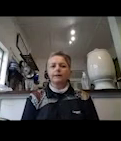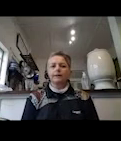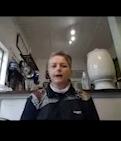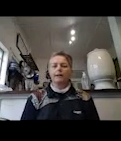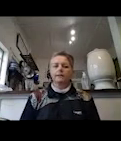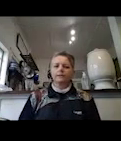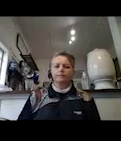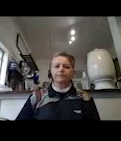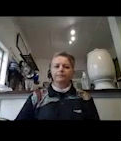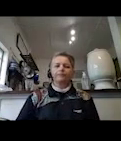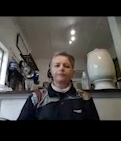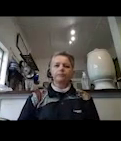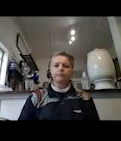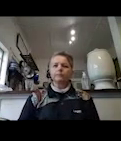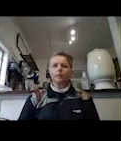parties in a case.